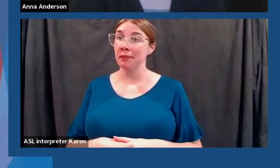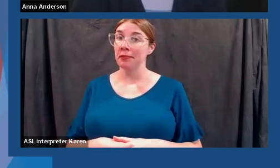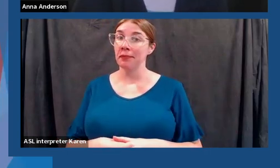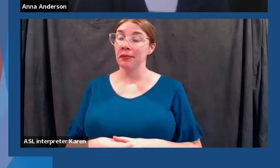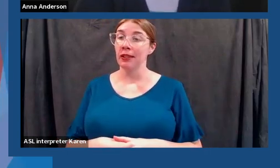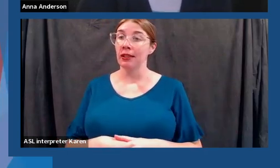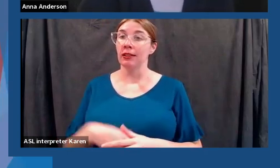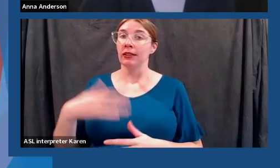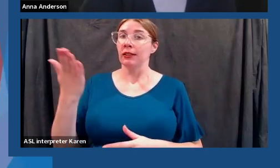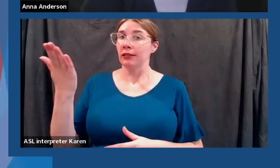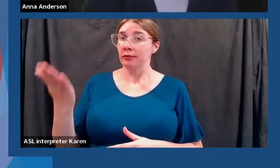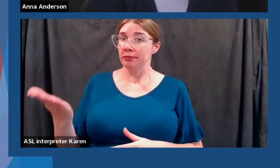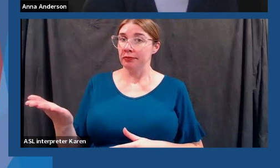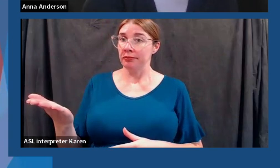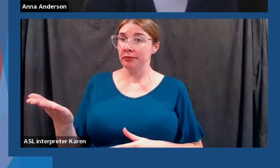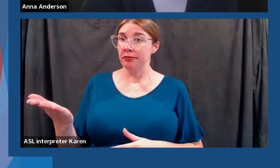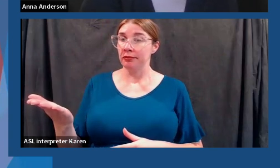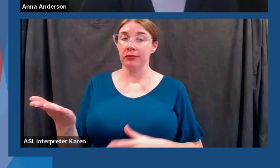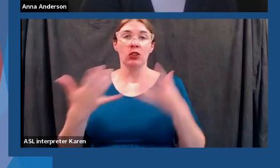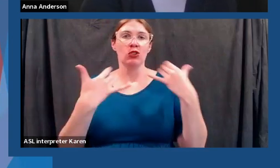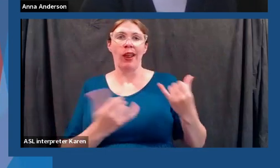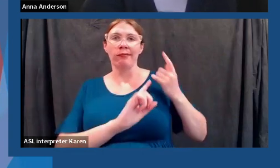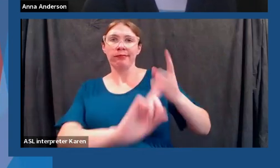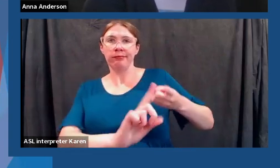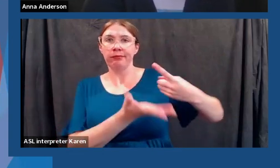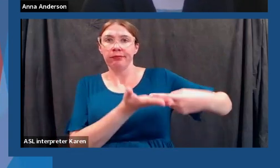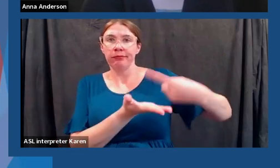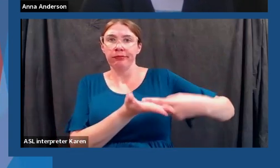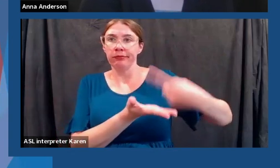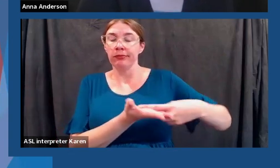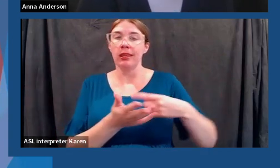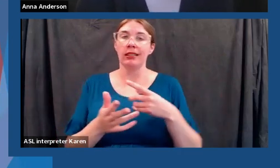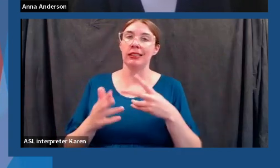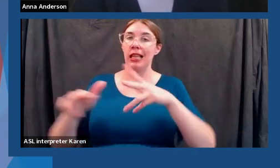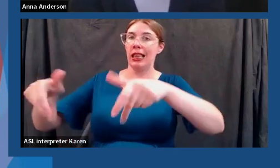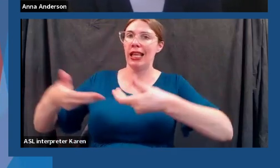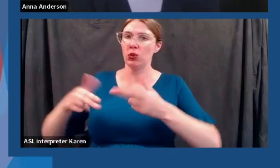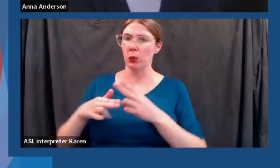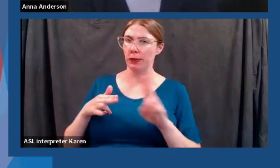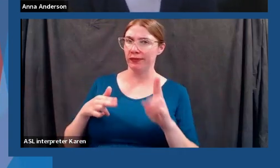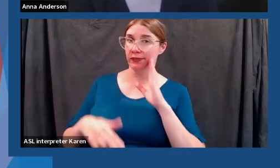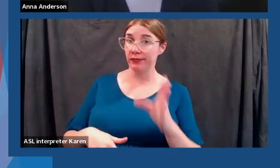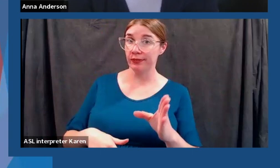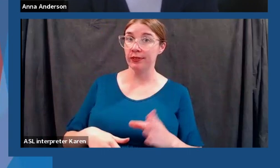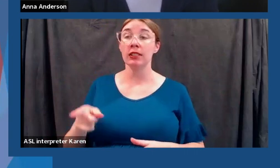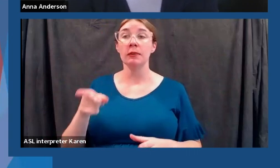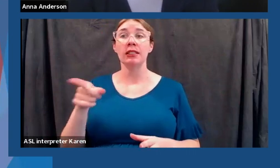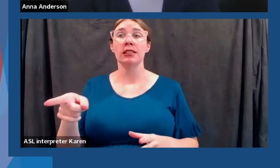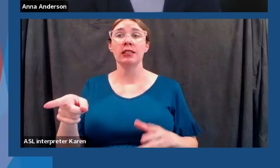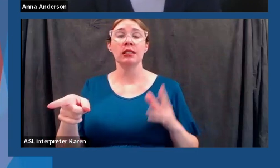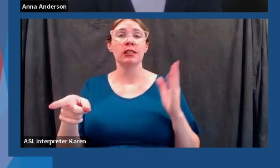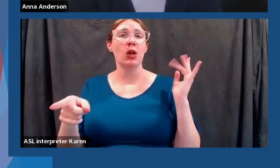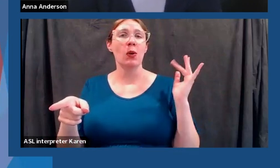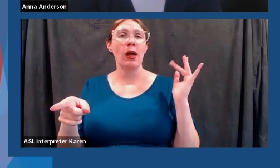So this is kind of what we're talking about today. It's just a very brief introduction, but why is it important